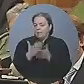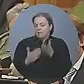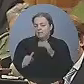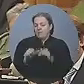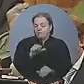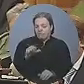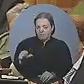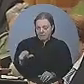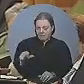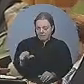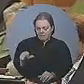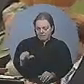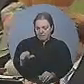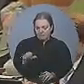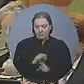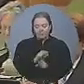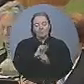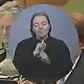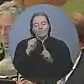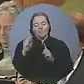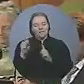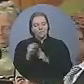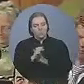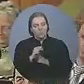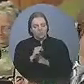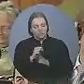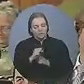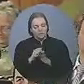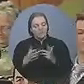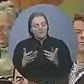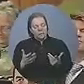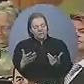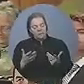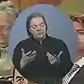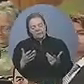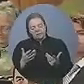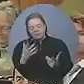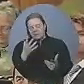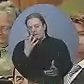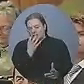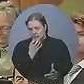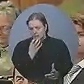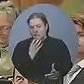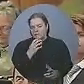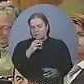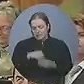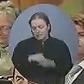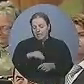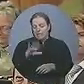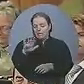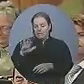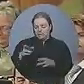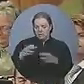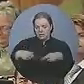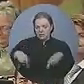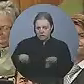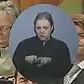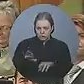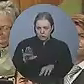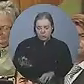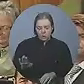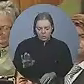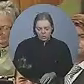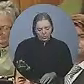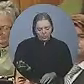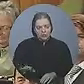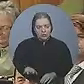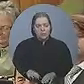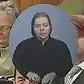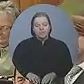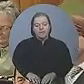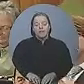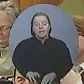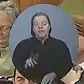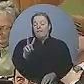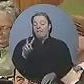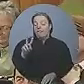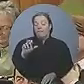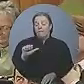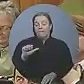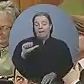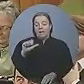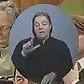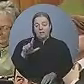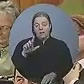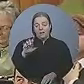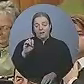in her riding her constituency was part of a more general announcement made by Valet of a $10